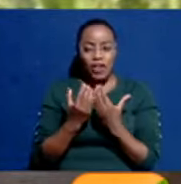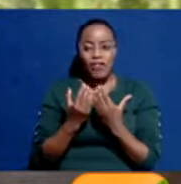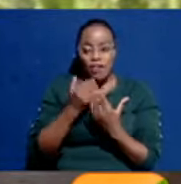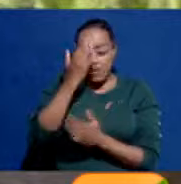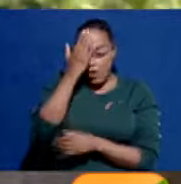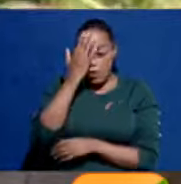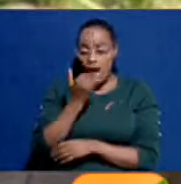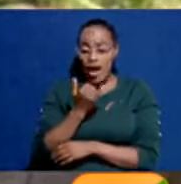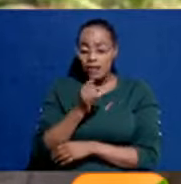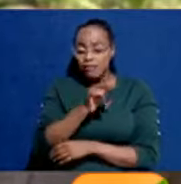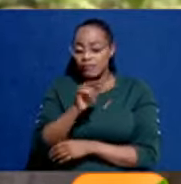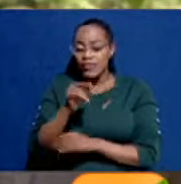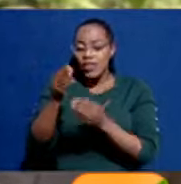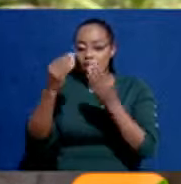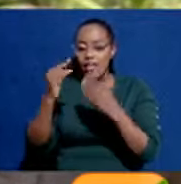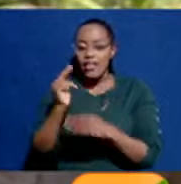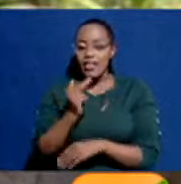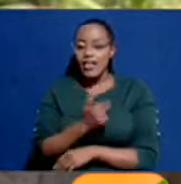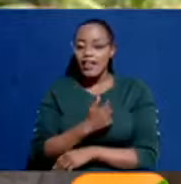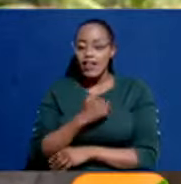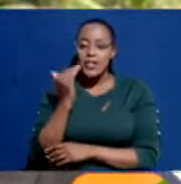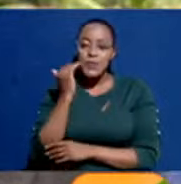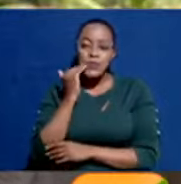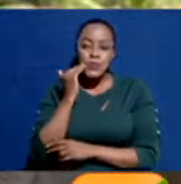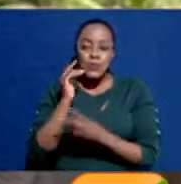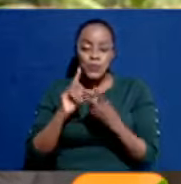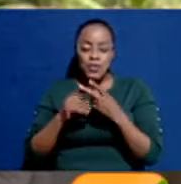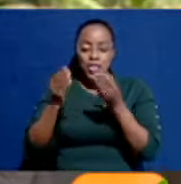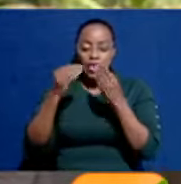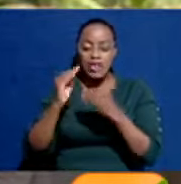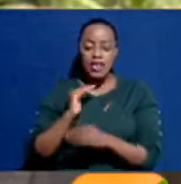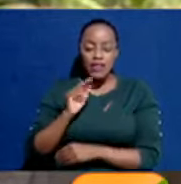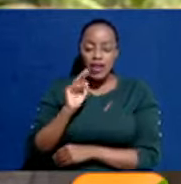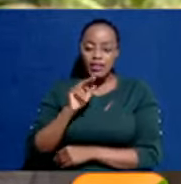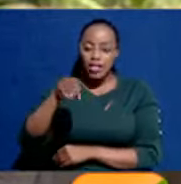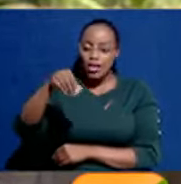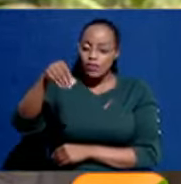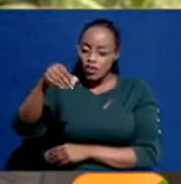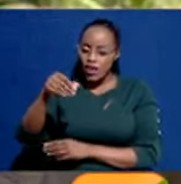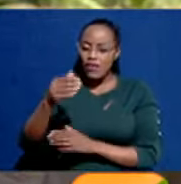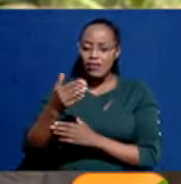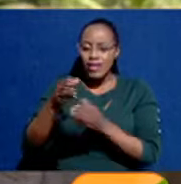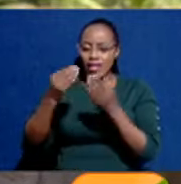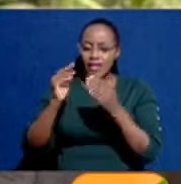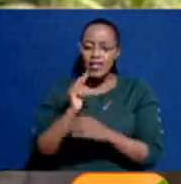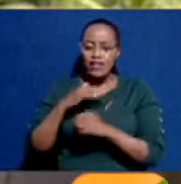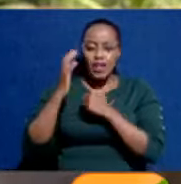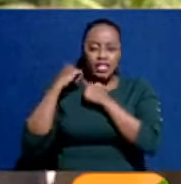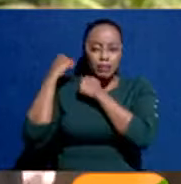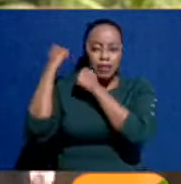wenzetu wanaturetea mkate, wanaturetea unga, wanaturetea blanketi